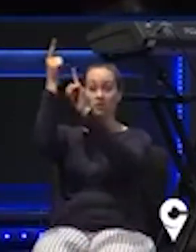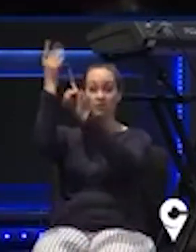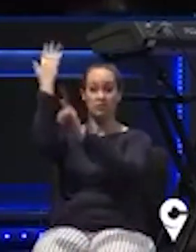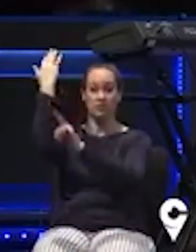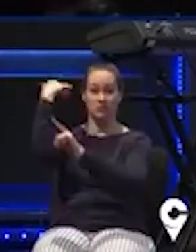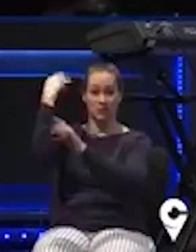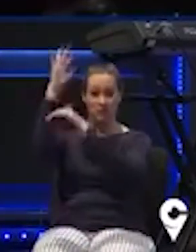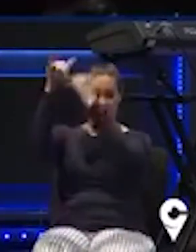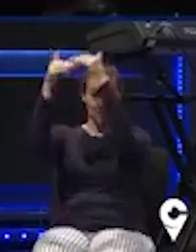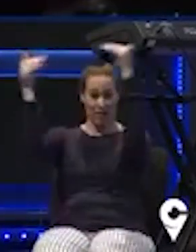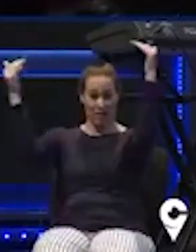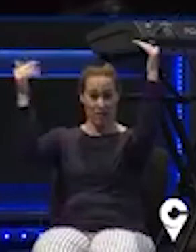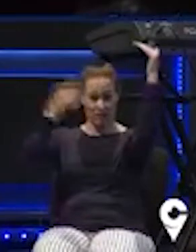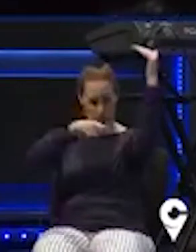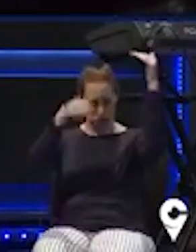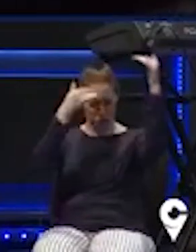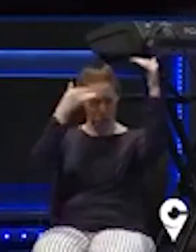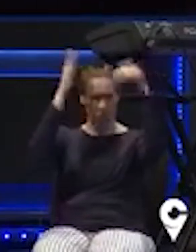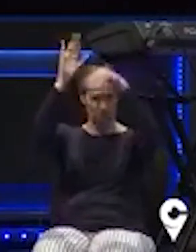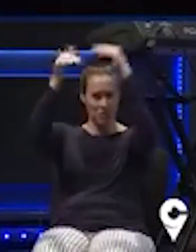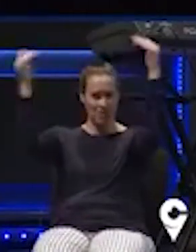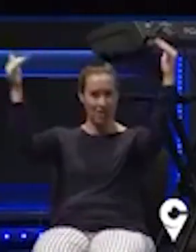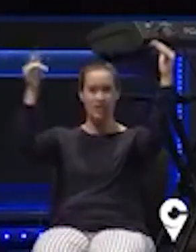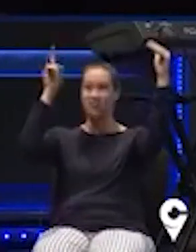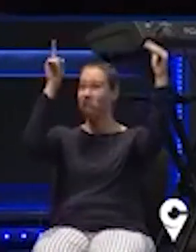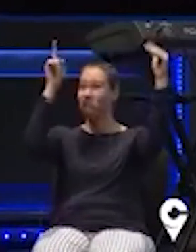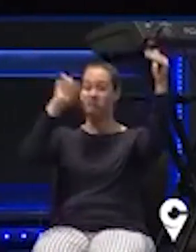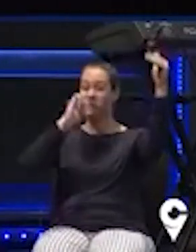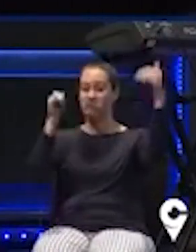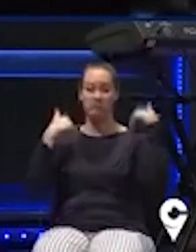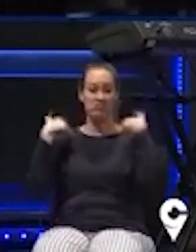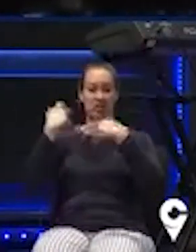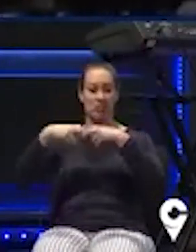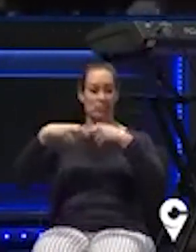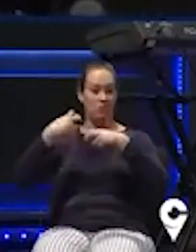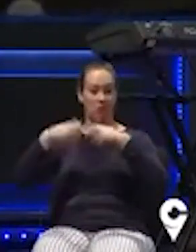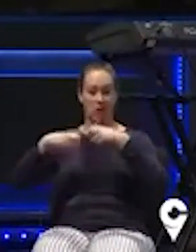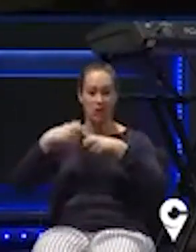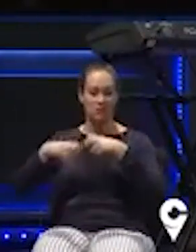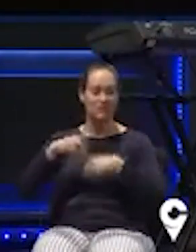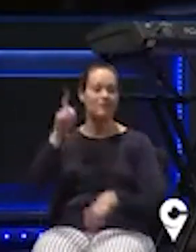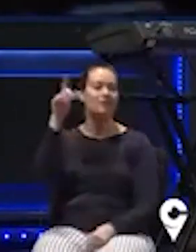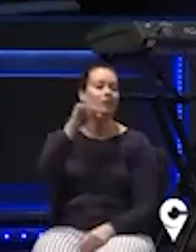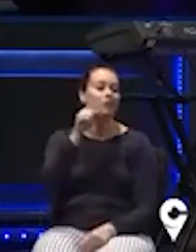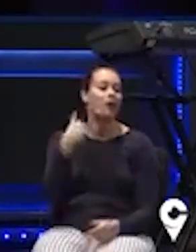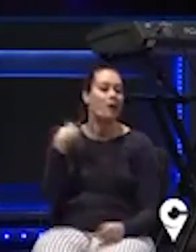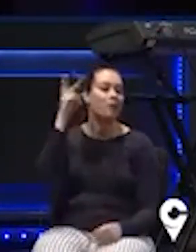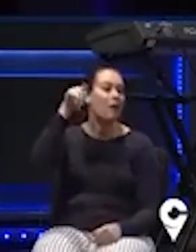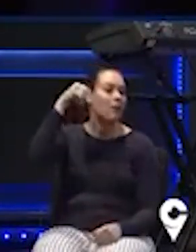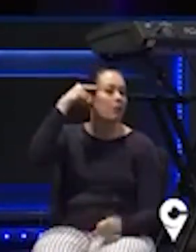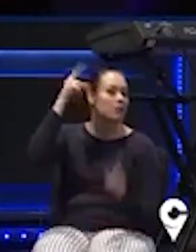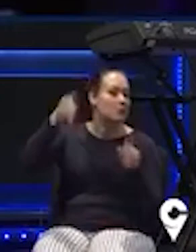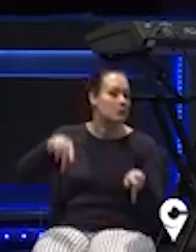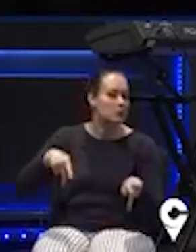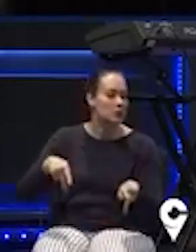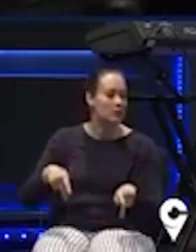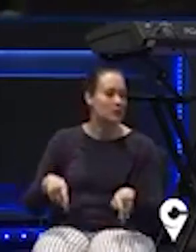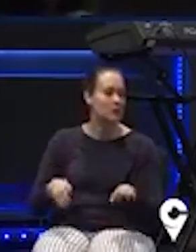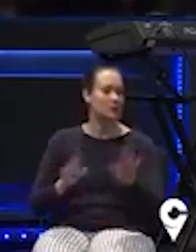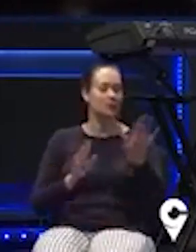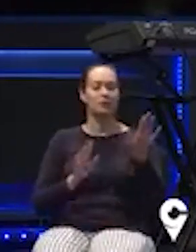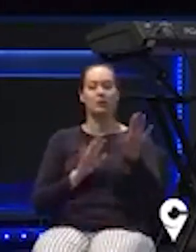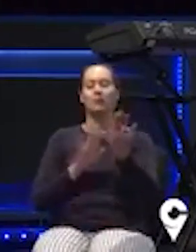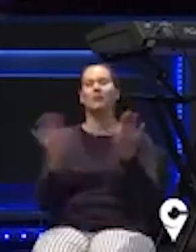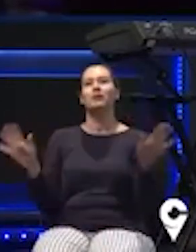heaven, don't you? There's no problems in heaven. There's no politicians in heaven. There's no, let me back,